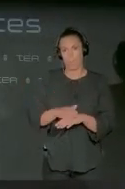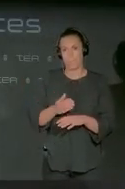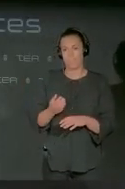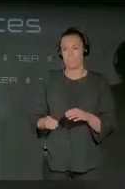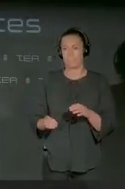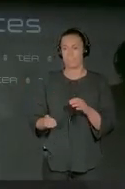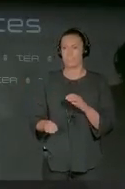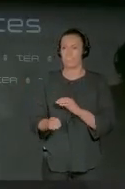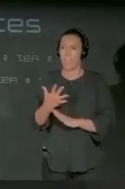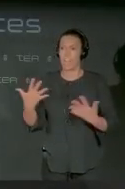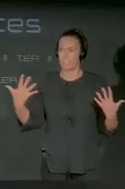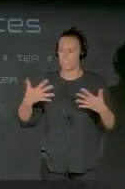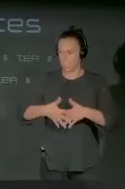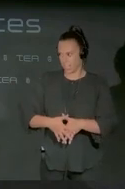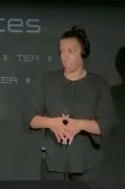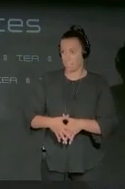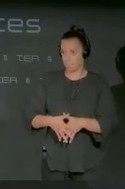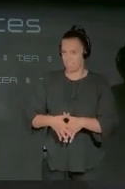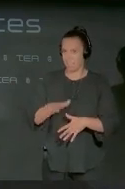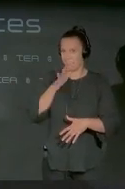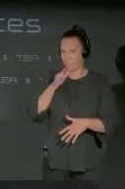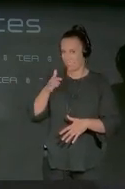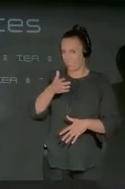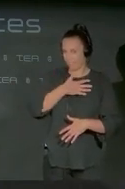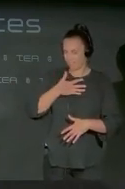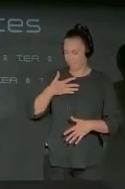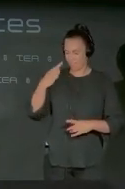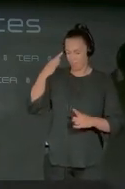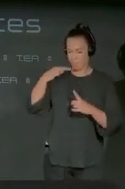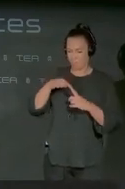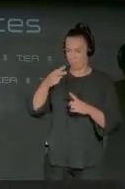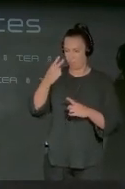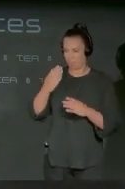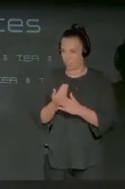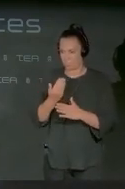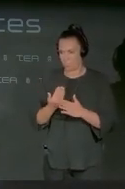poco lo que pretendemos estos dos días.